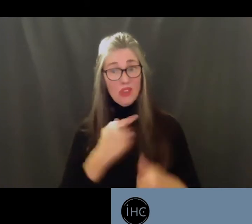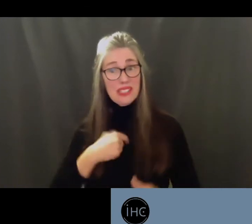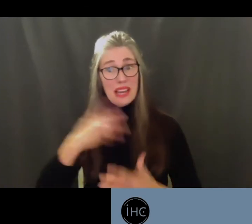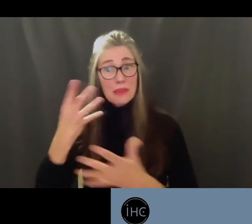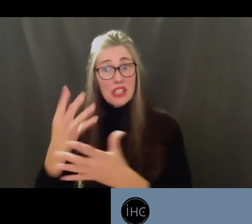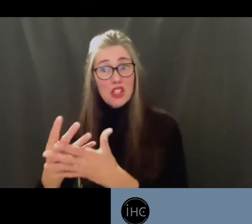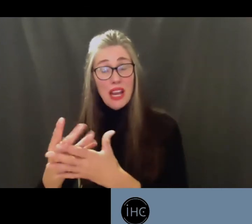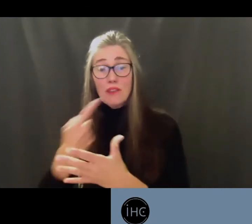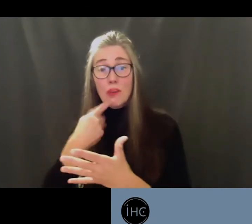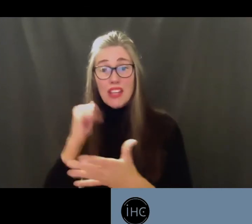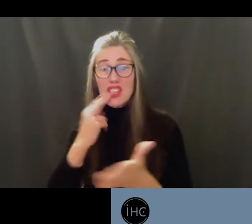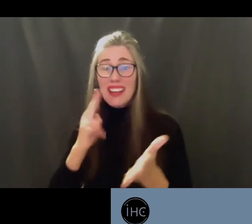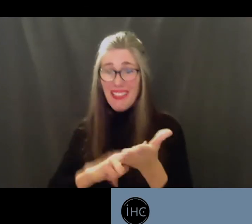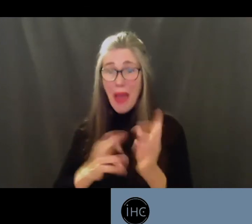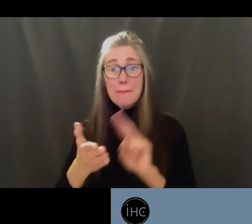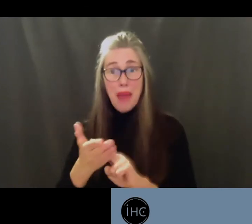show the slide, but, you know,